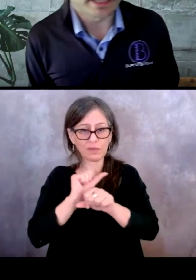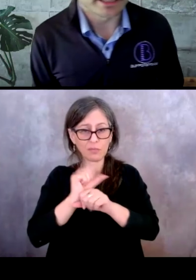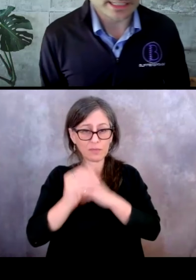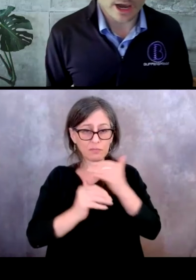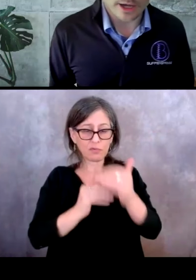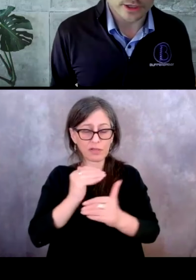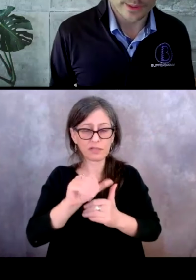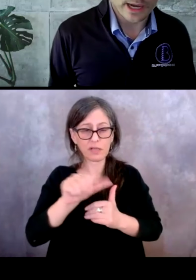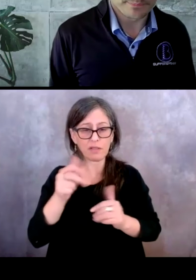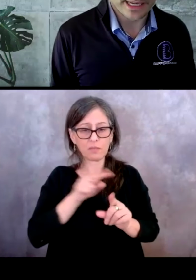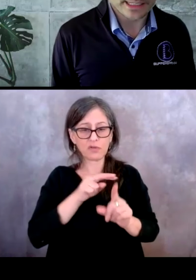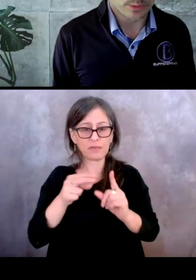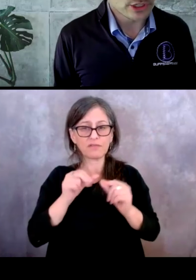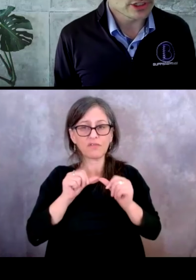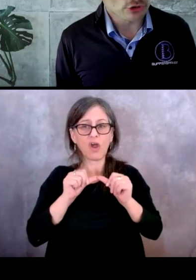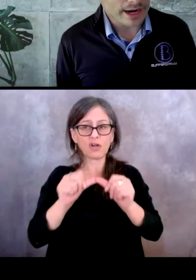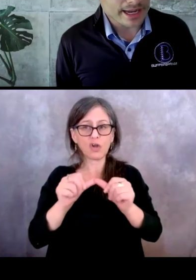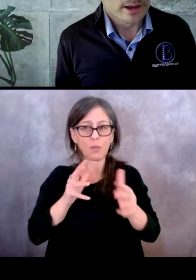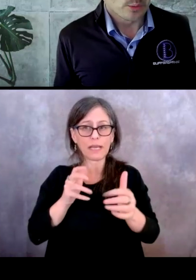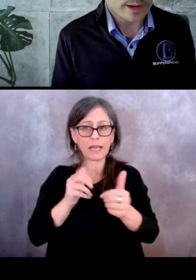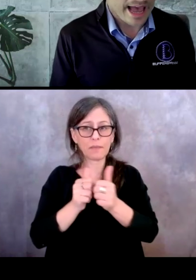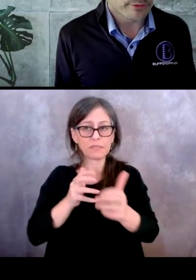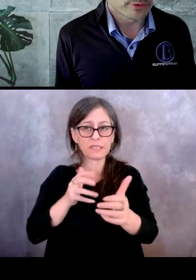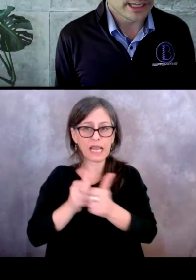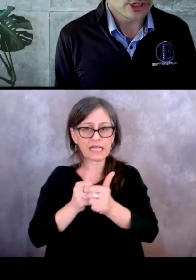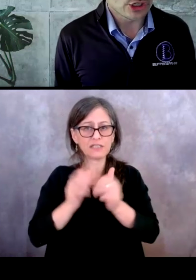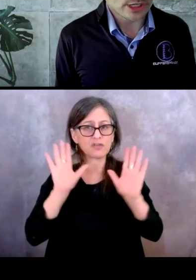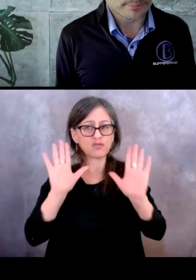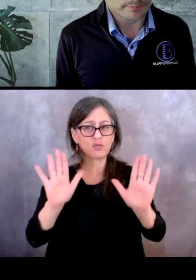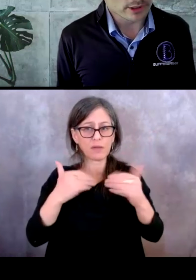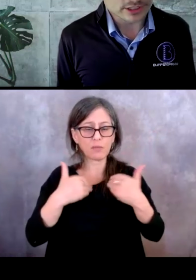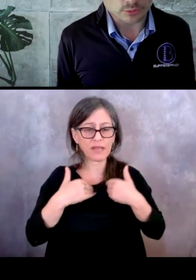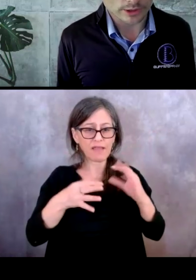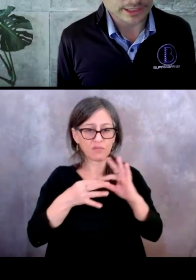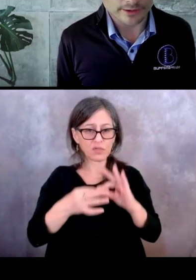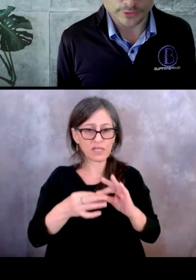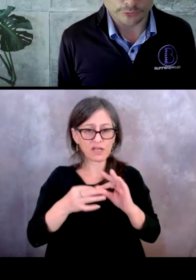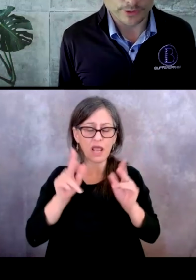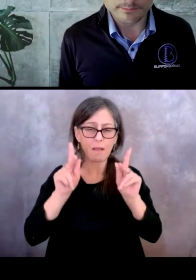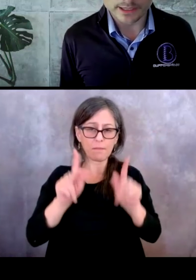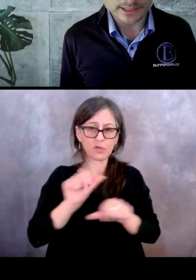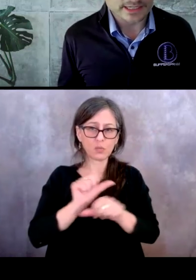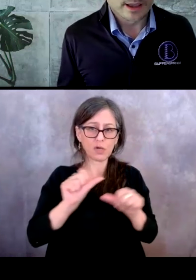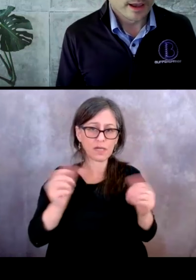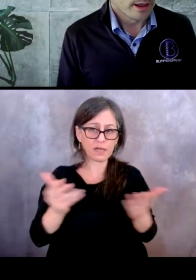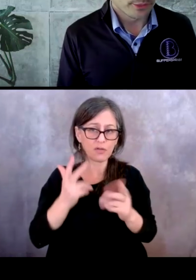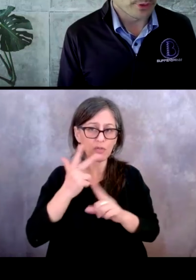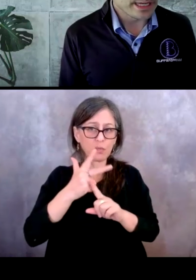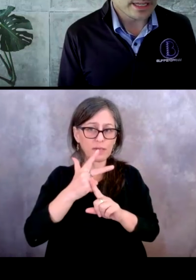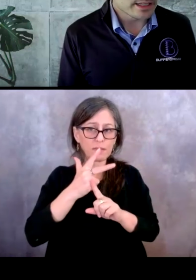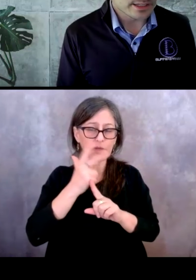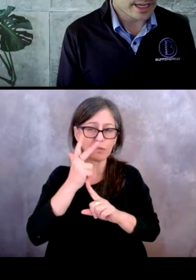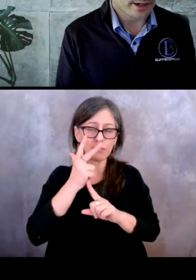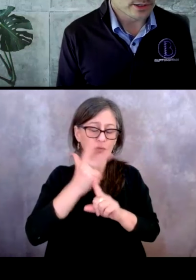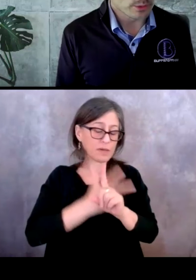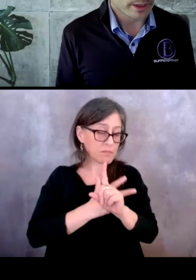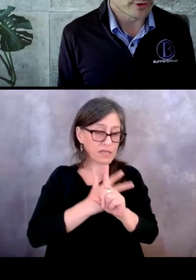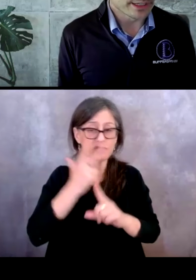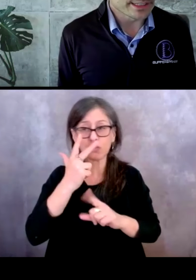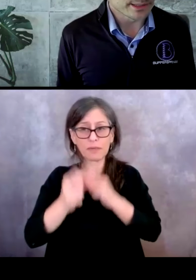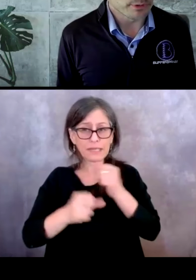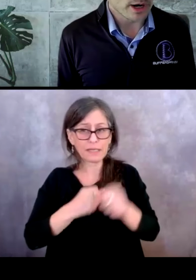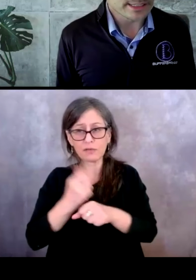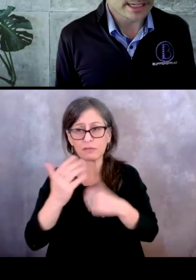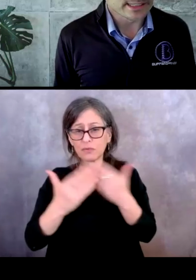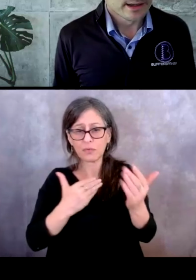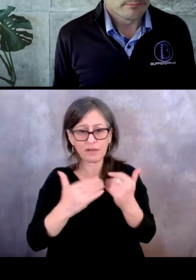other aspect is the ongoing updates, which is great. We have a relationship. The person's worked here for 3 months, 3 years, whatever